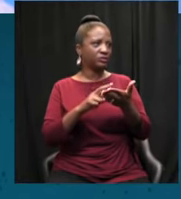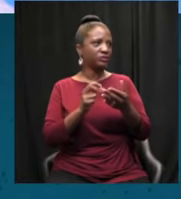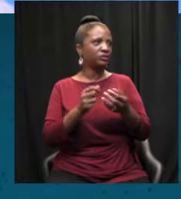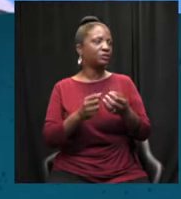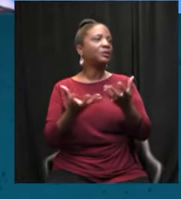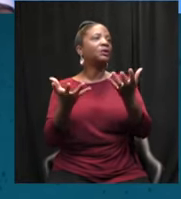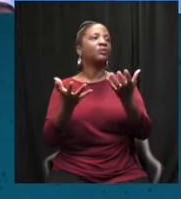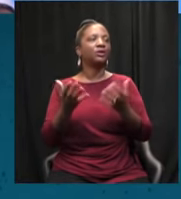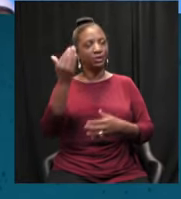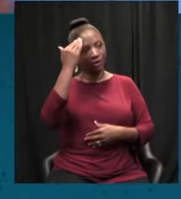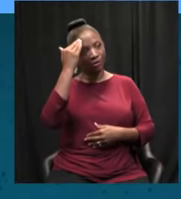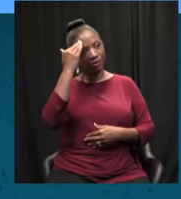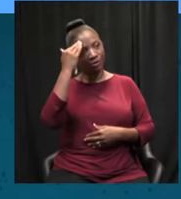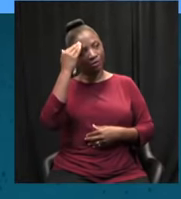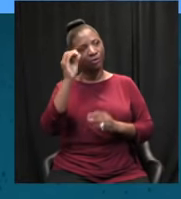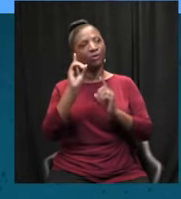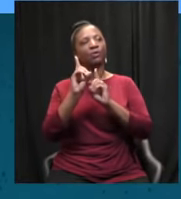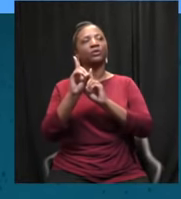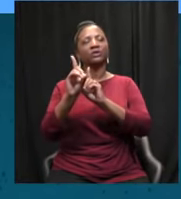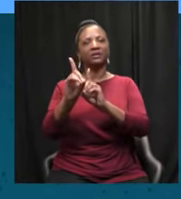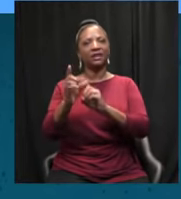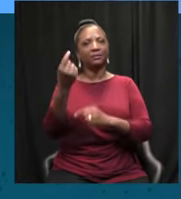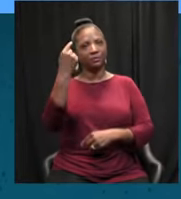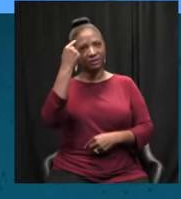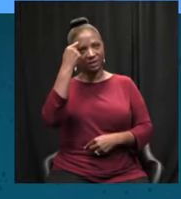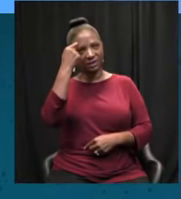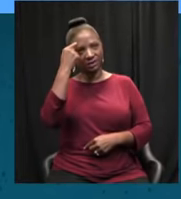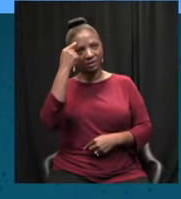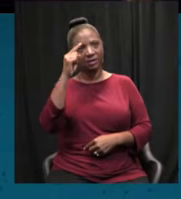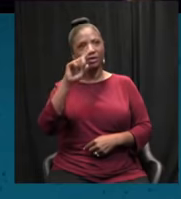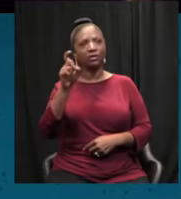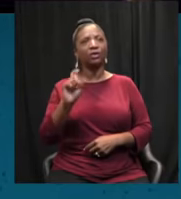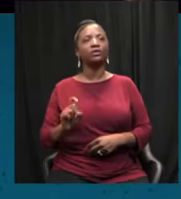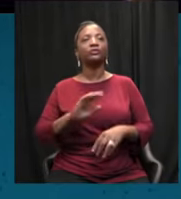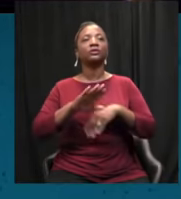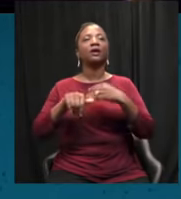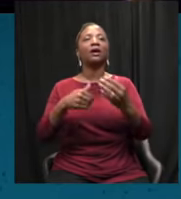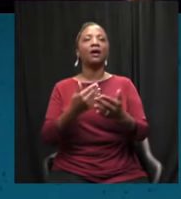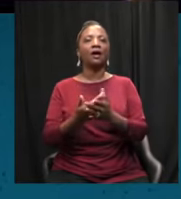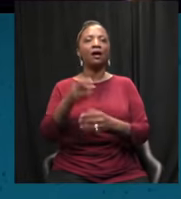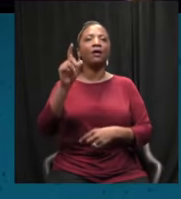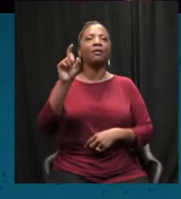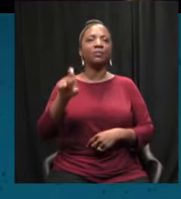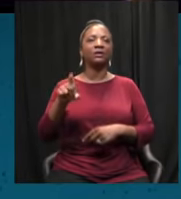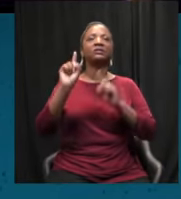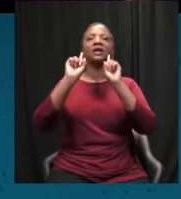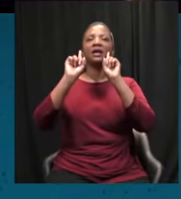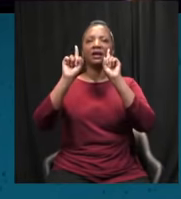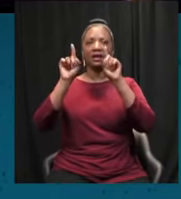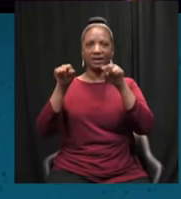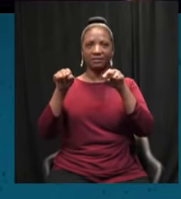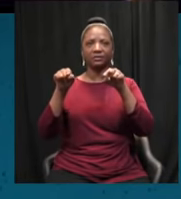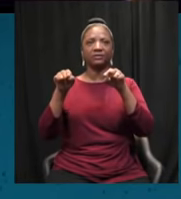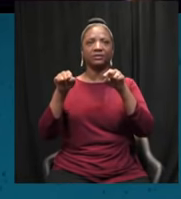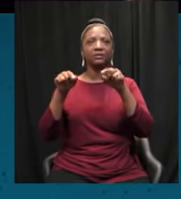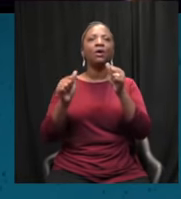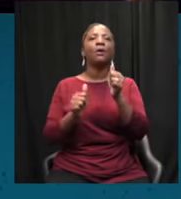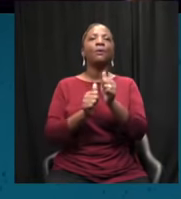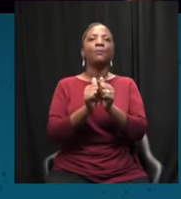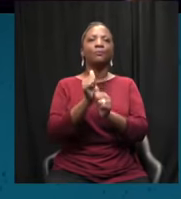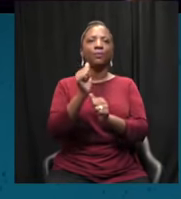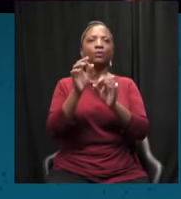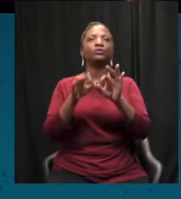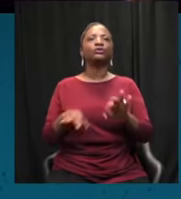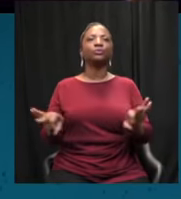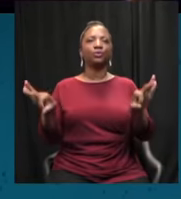say? It's a question that everybody has to answer at some point in your life. Matter of fact, it's the most important question you'll ever answer in your